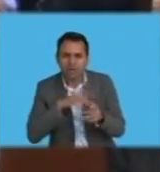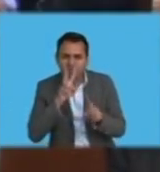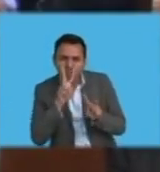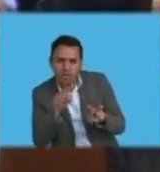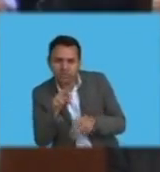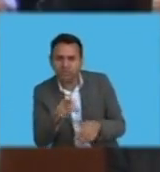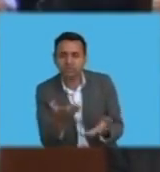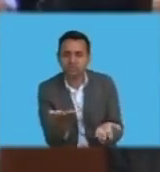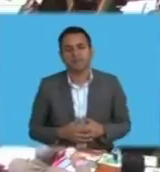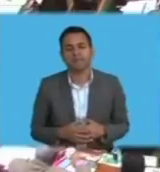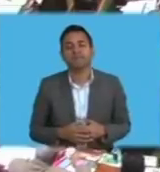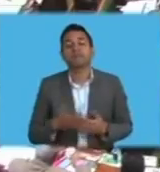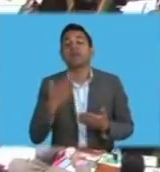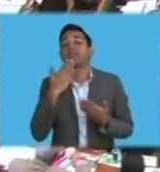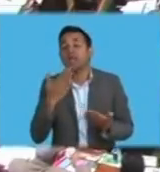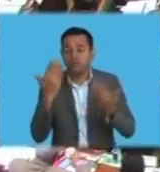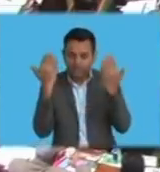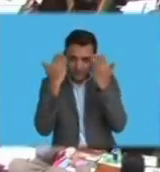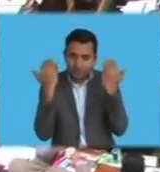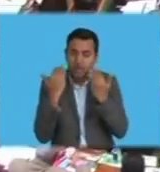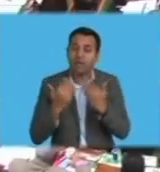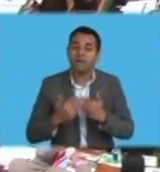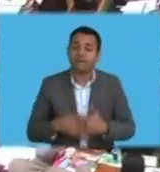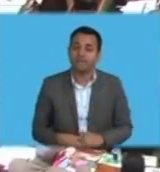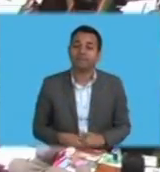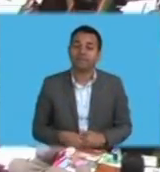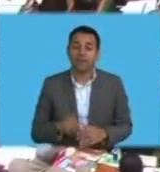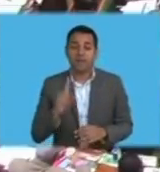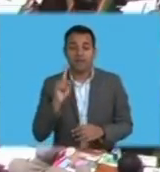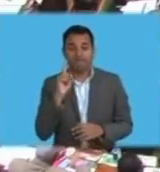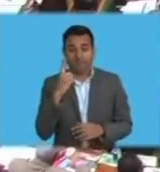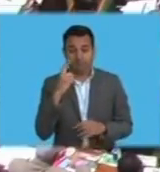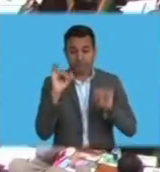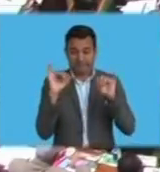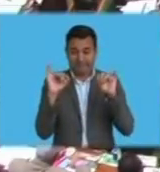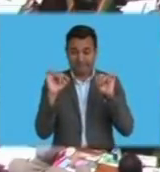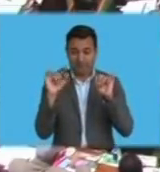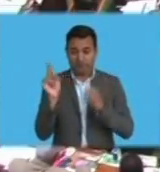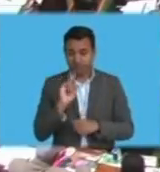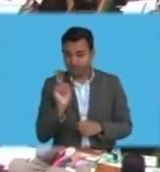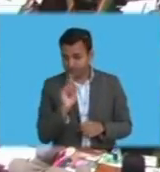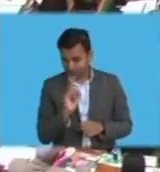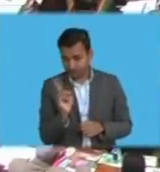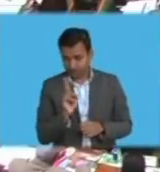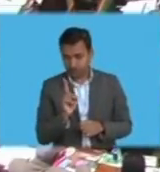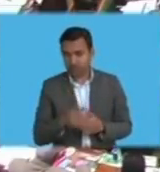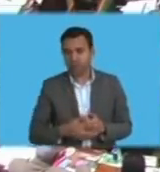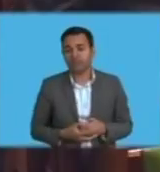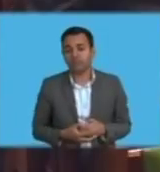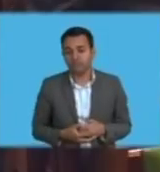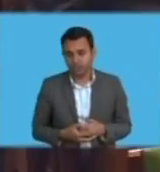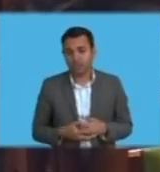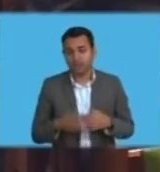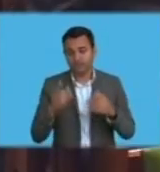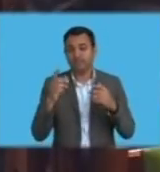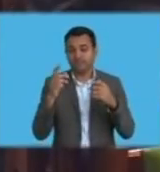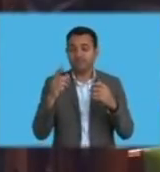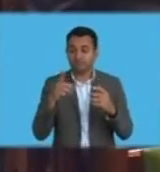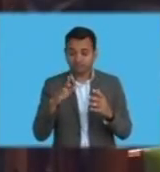documentation or agreement? First issue in food security, Madam Speaker, is to ensure that we feed our